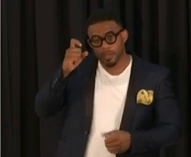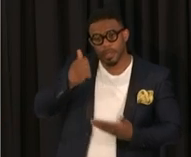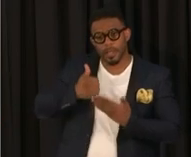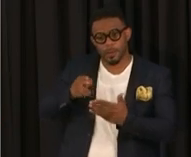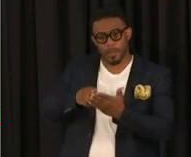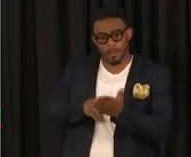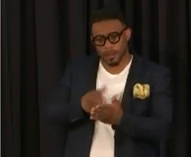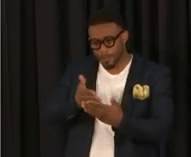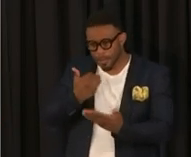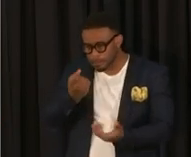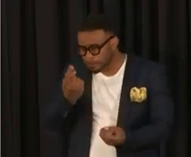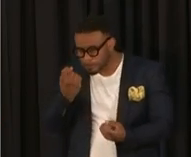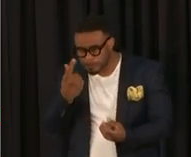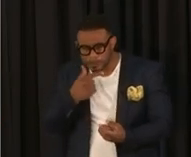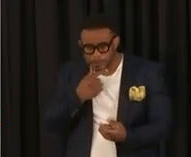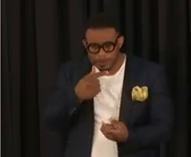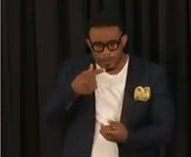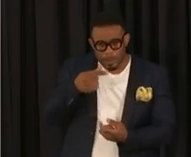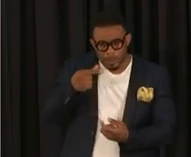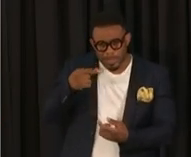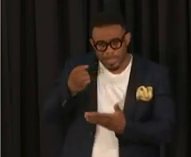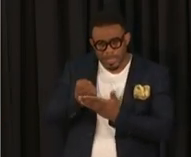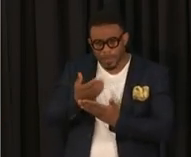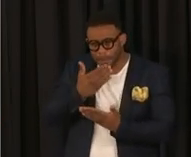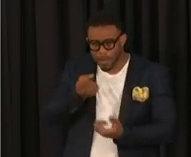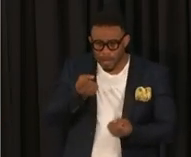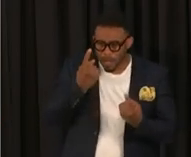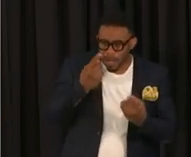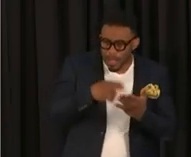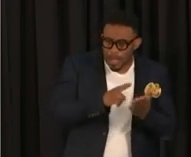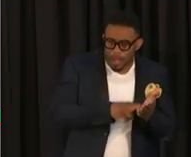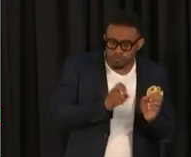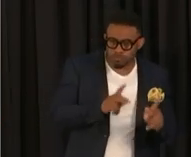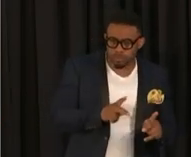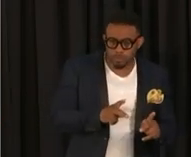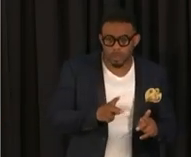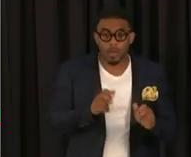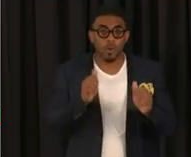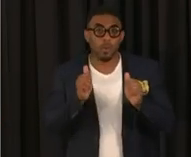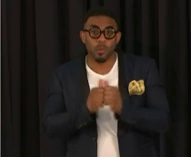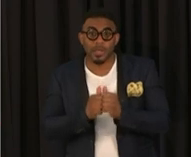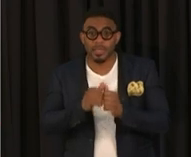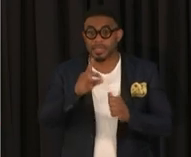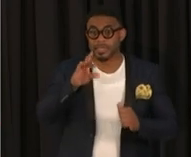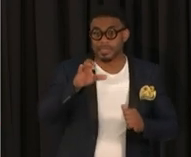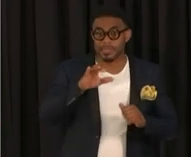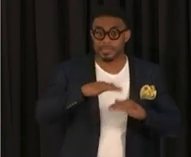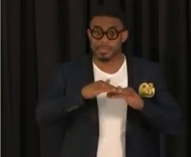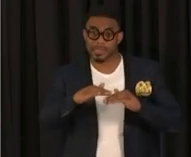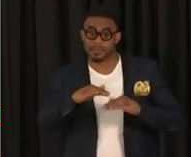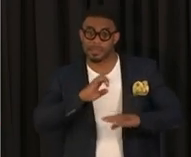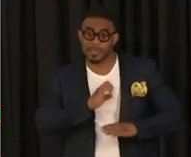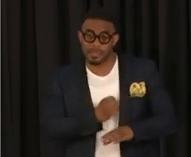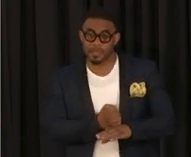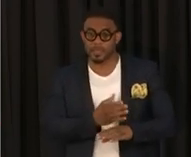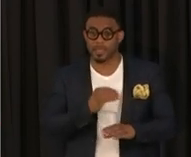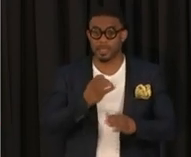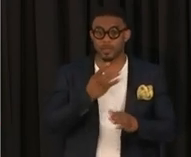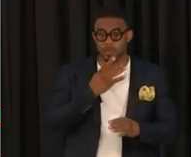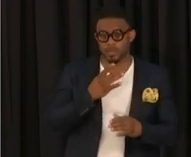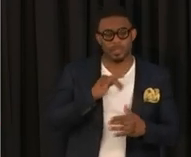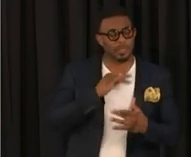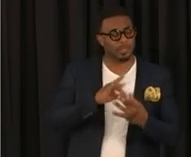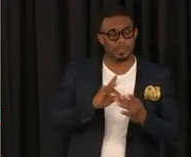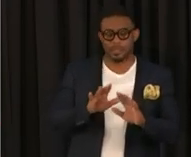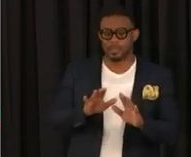help our contractors better understand the green economy, better understand contracting opportunities with the DC Sustainable Energy and